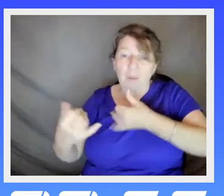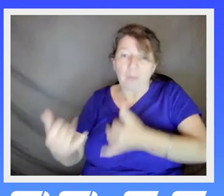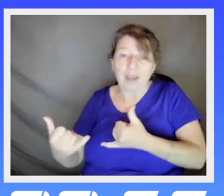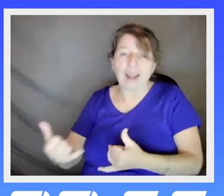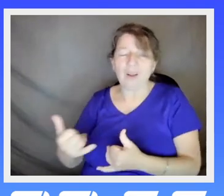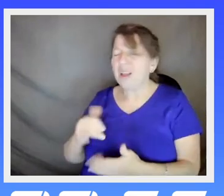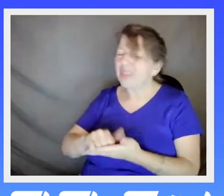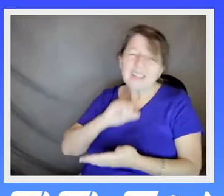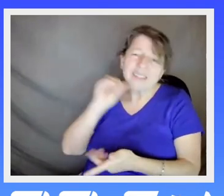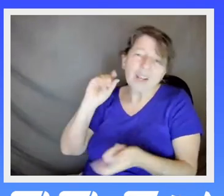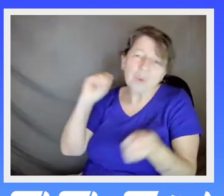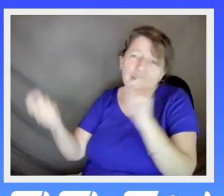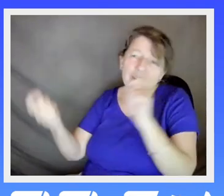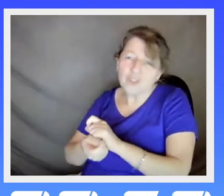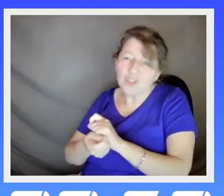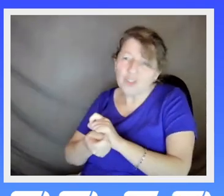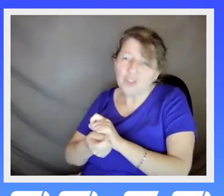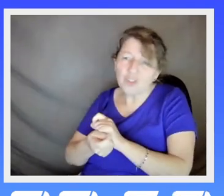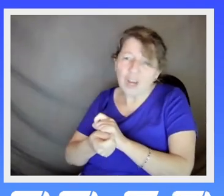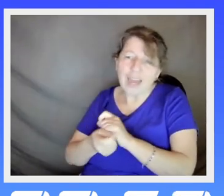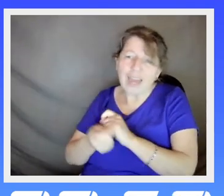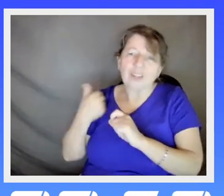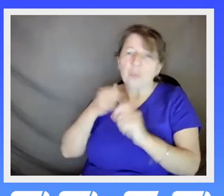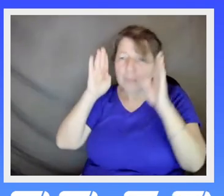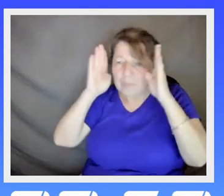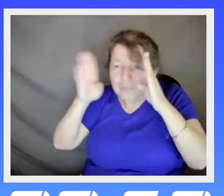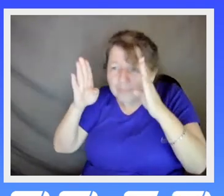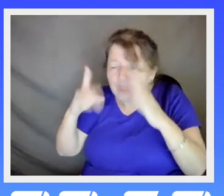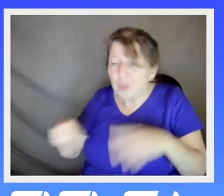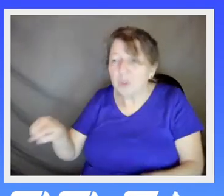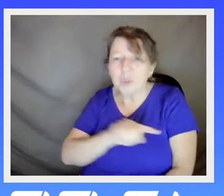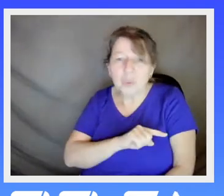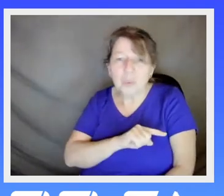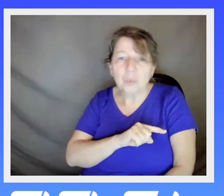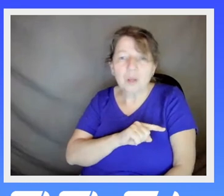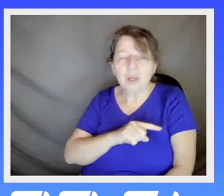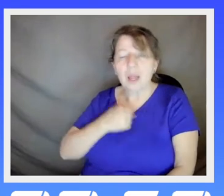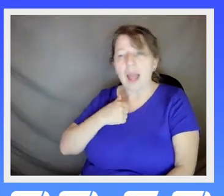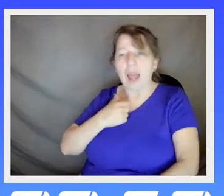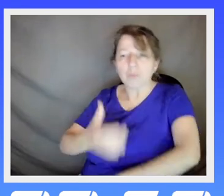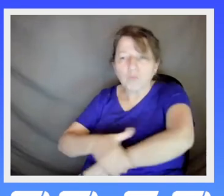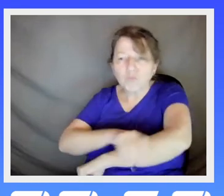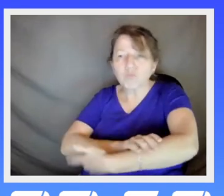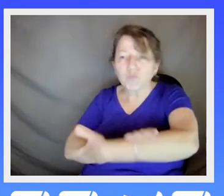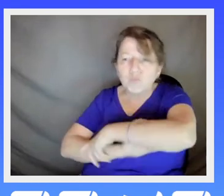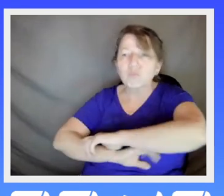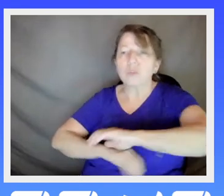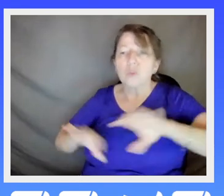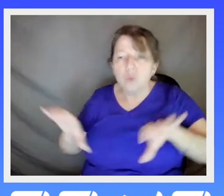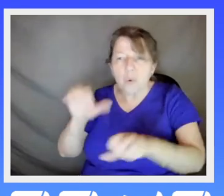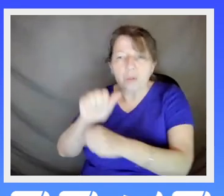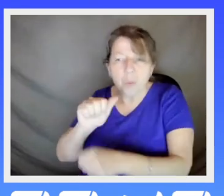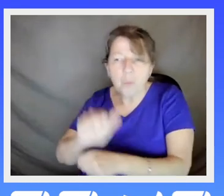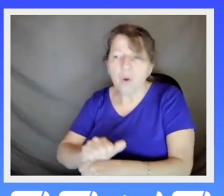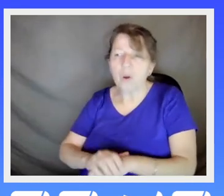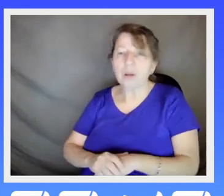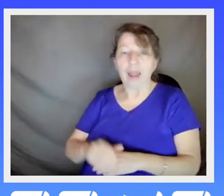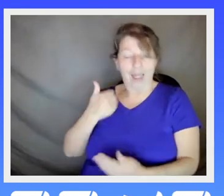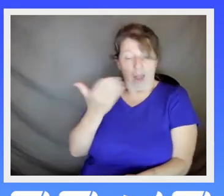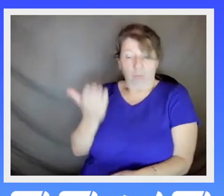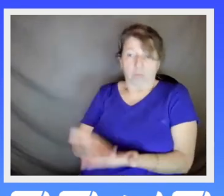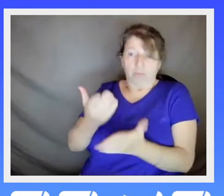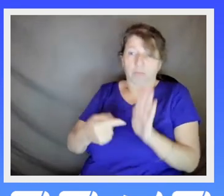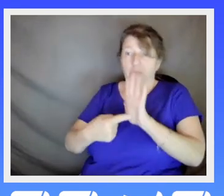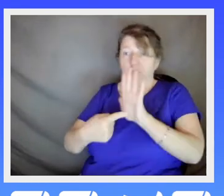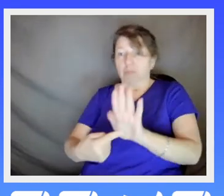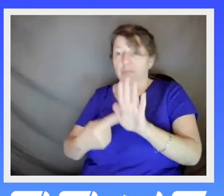forward. But I often say I'm more than a story. I'm also about doing the work. And I have a significant record of accomplishment on working with this community to get